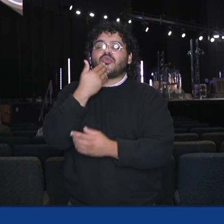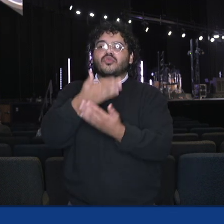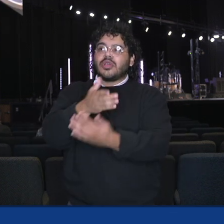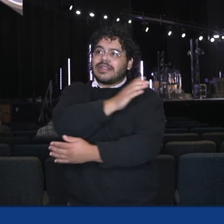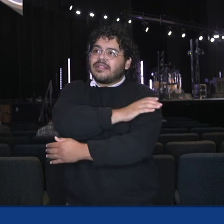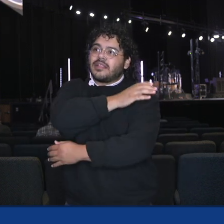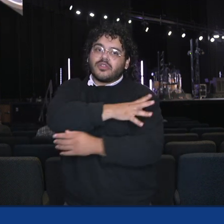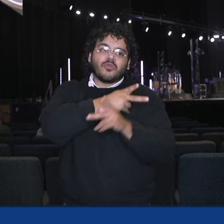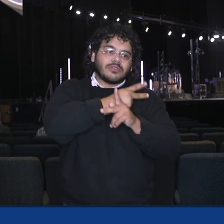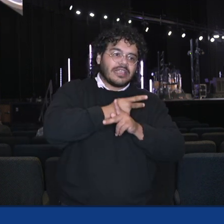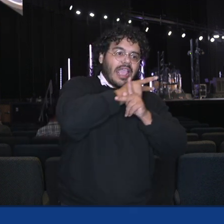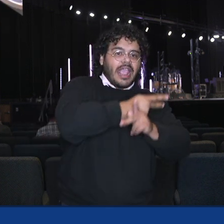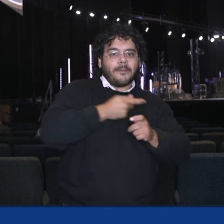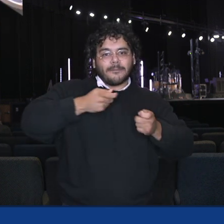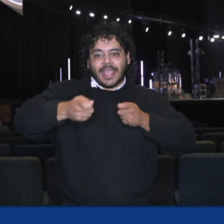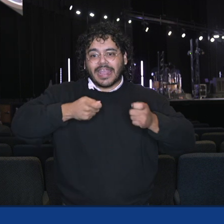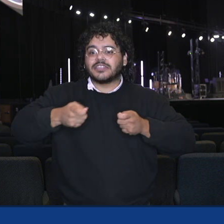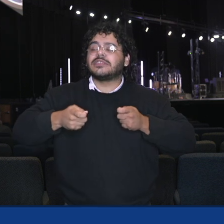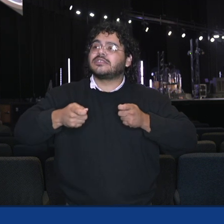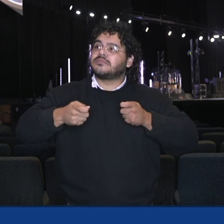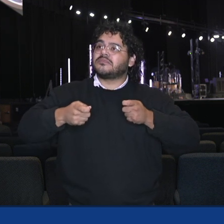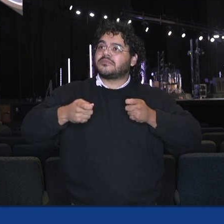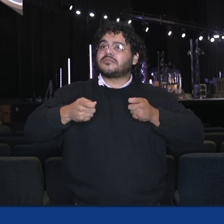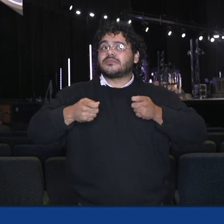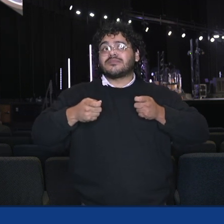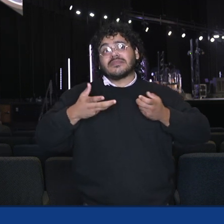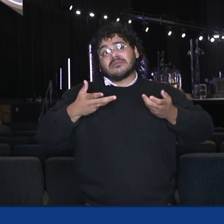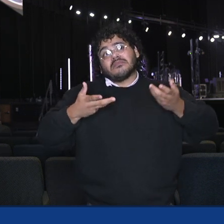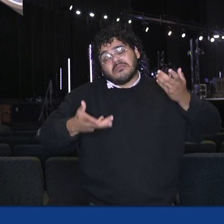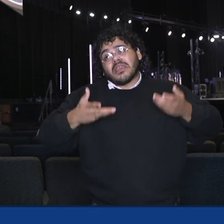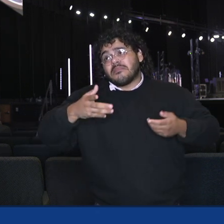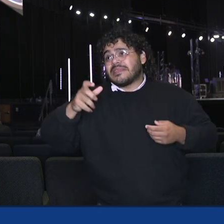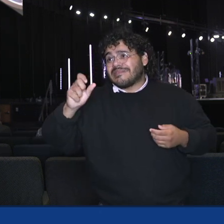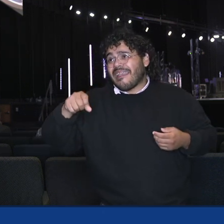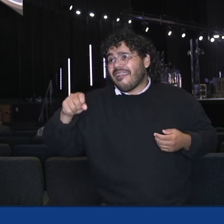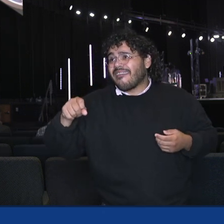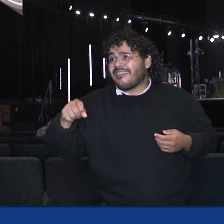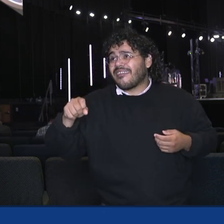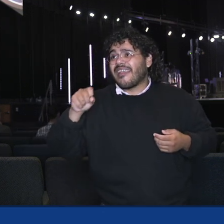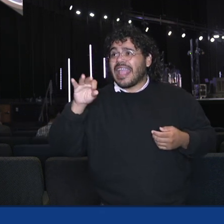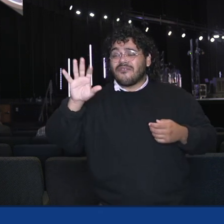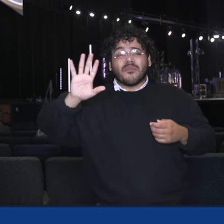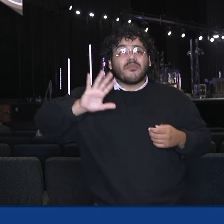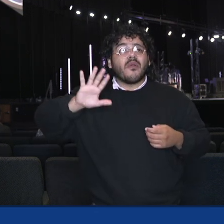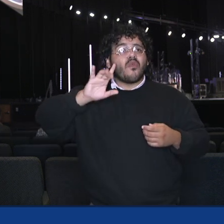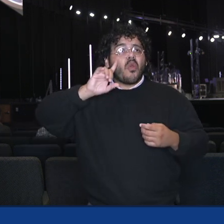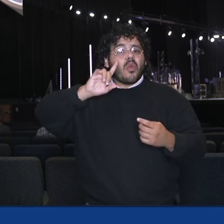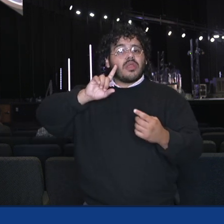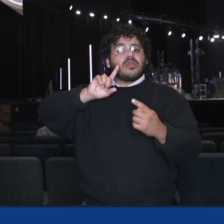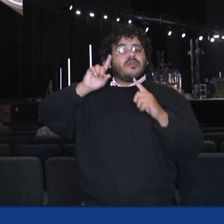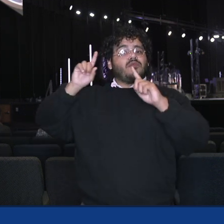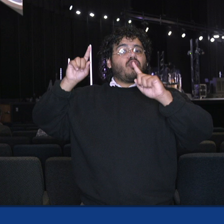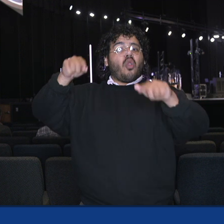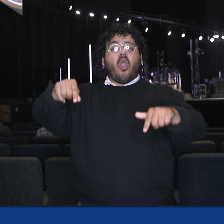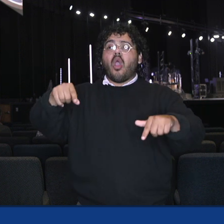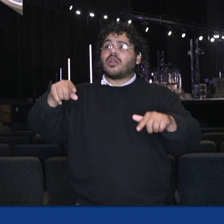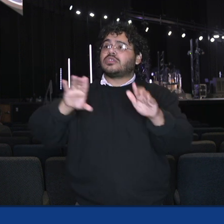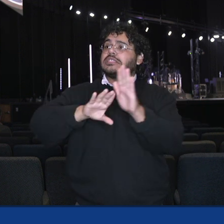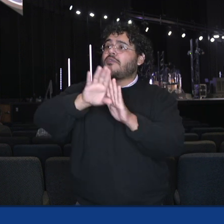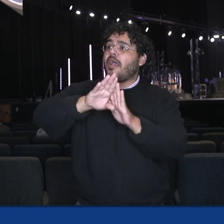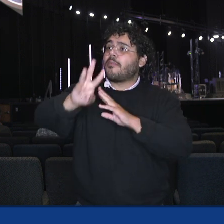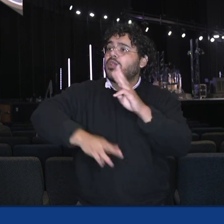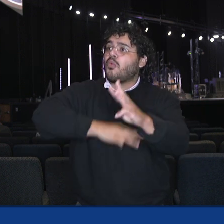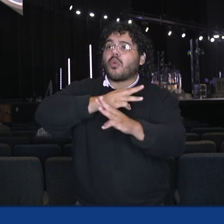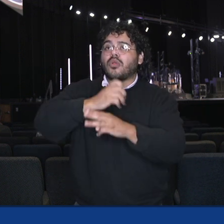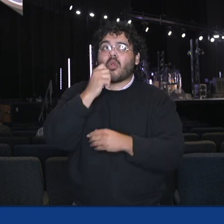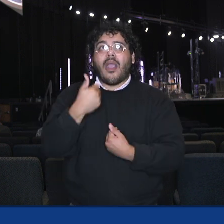management. And hear me out on this. That very well may be true. If you have ever been to the developing world where they do not have